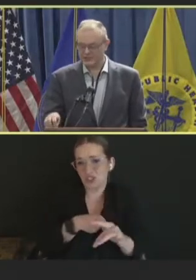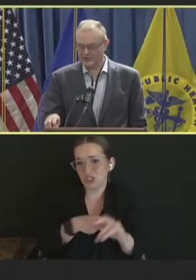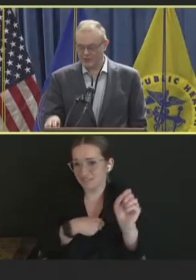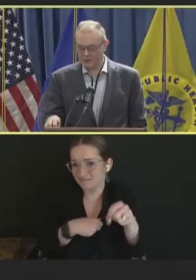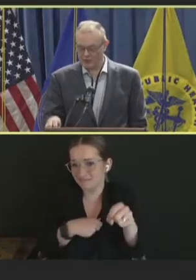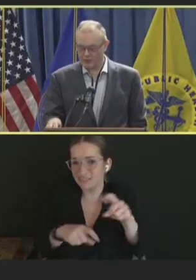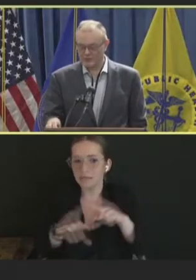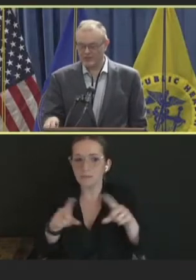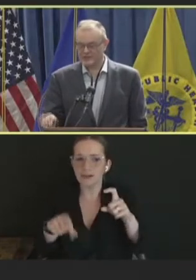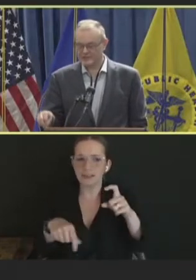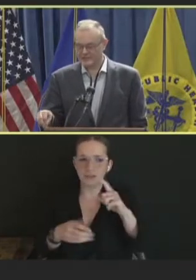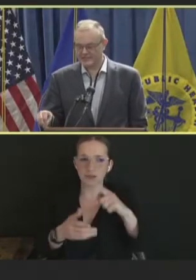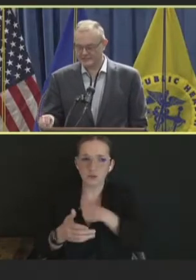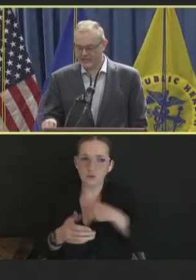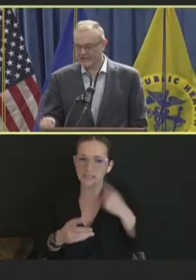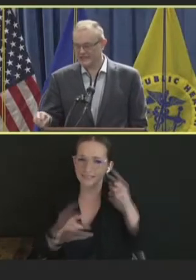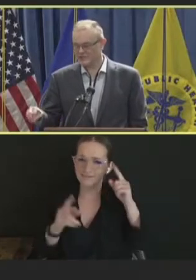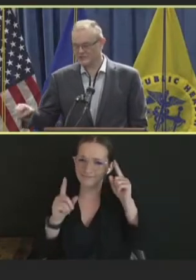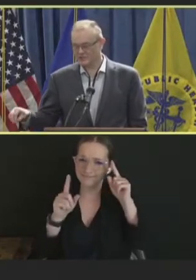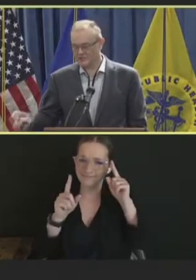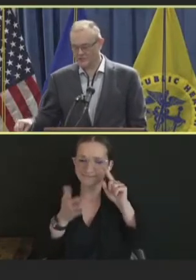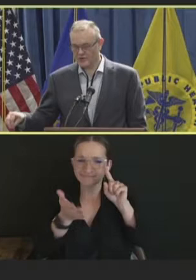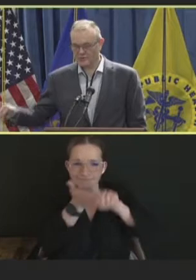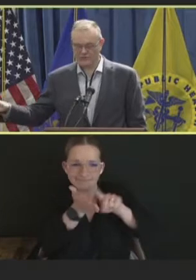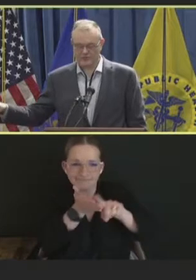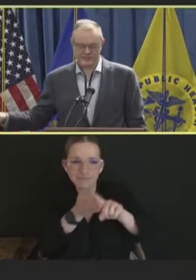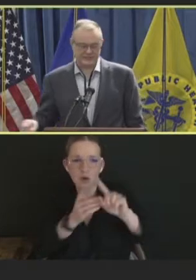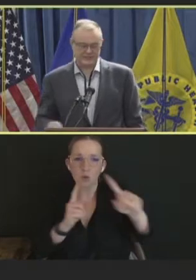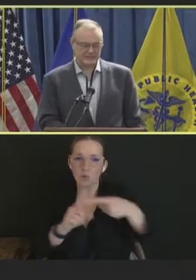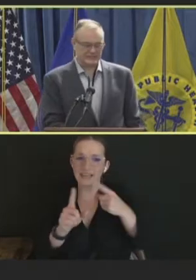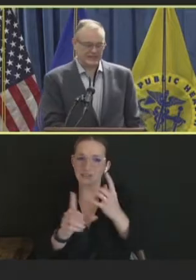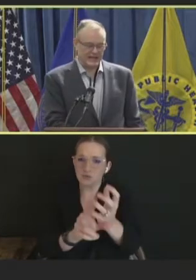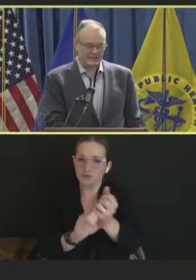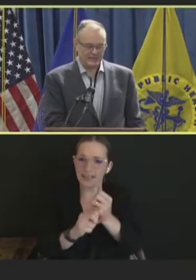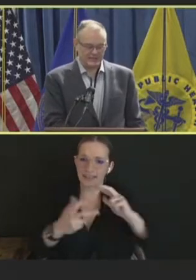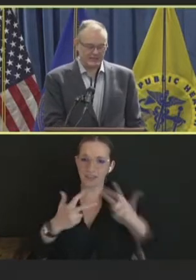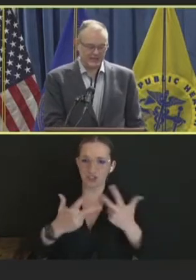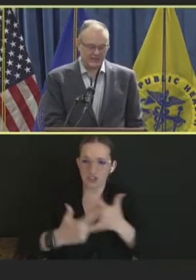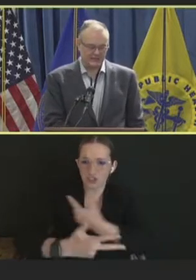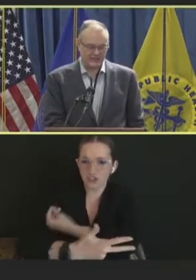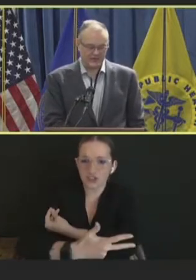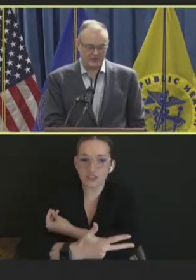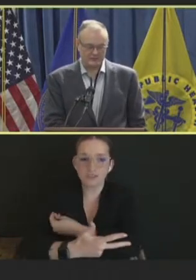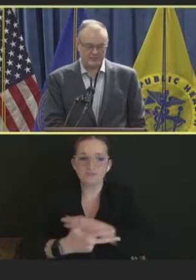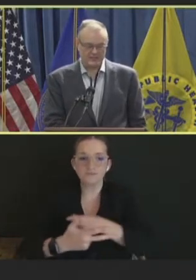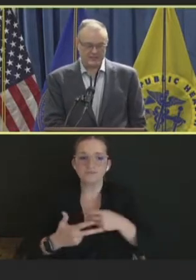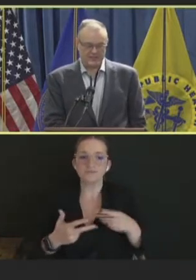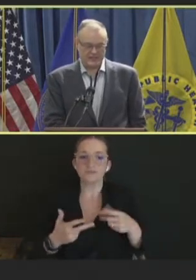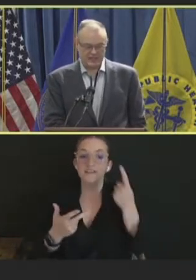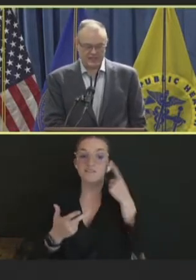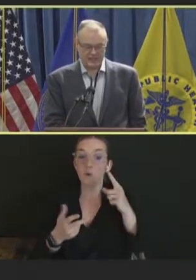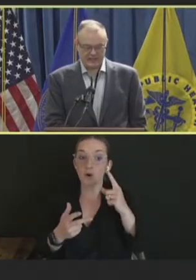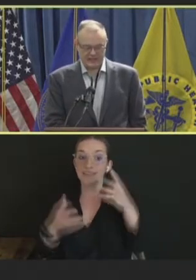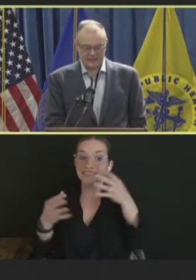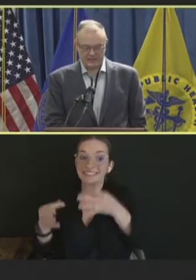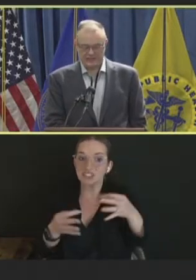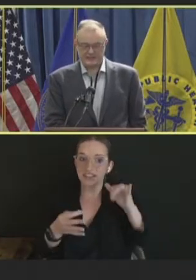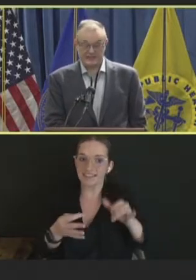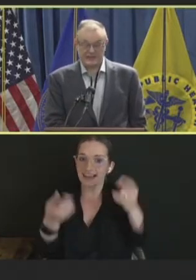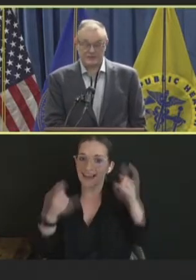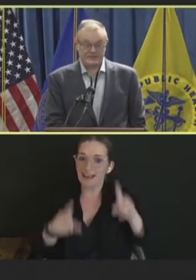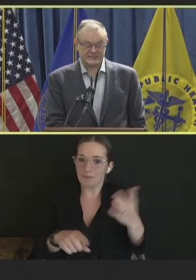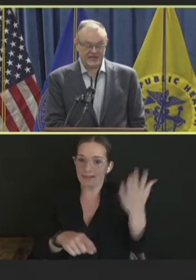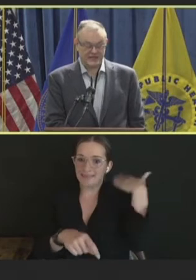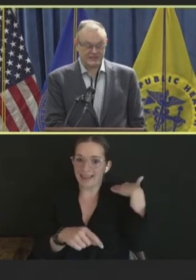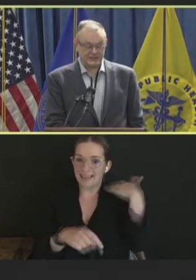population enrolled, to get data to inform for decisions that happened last fall. The study